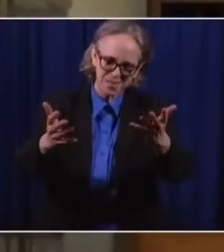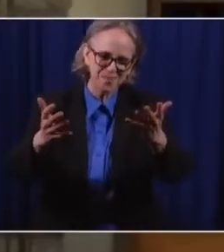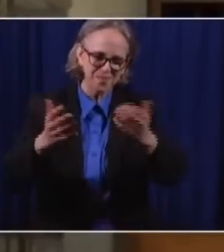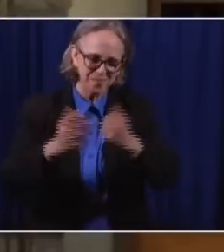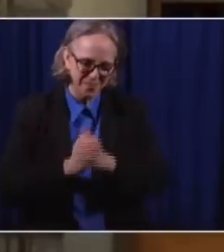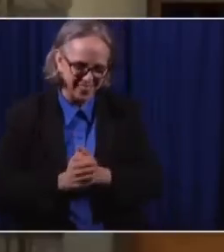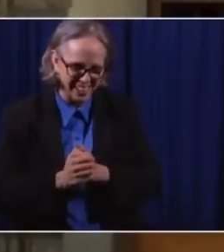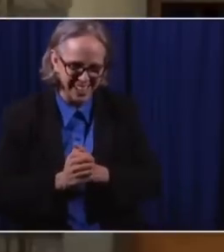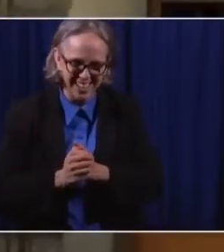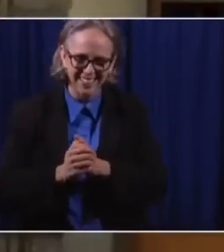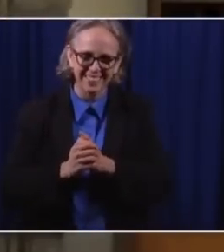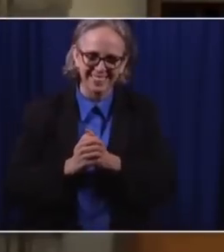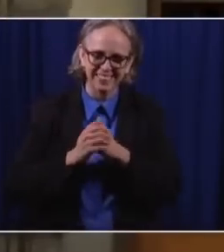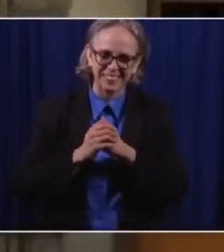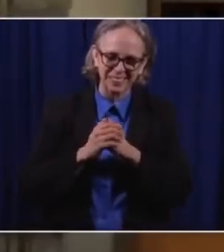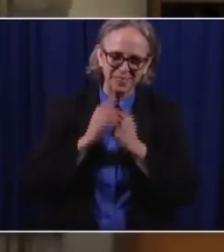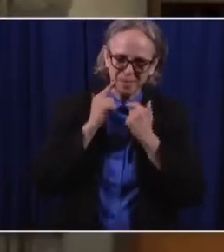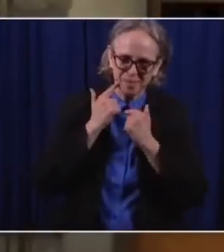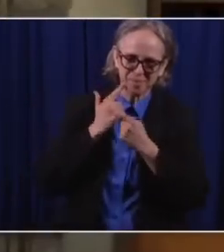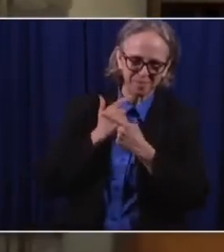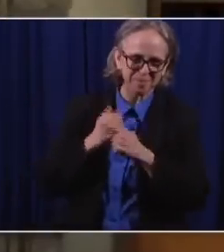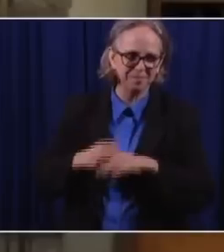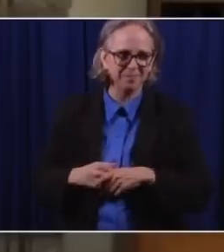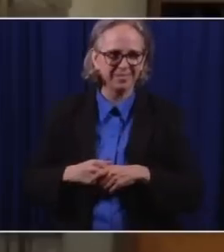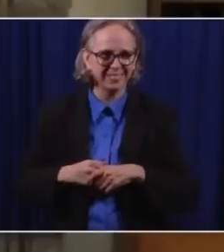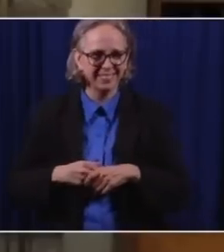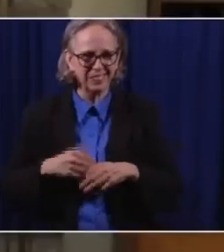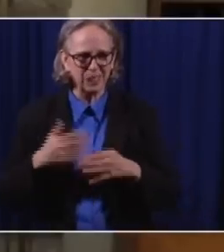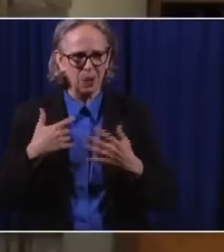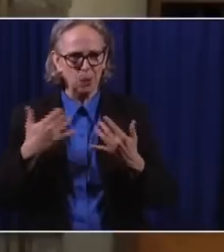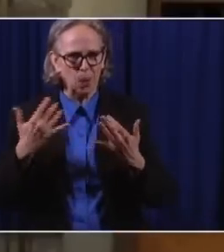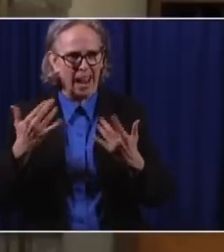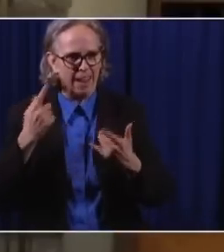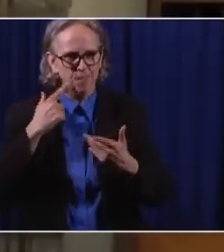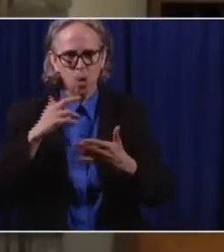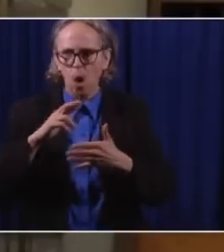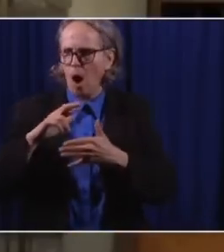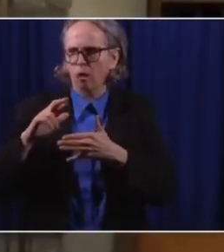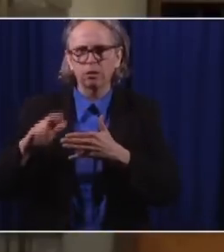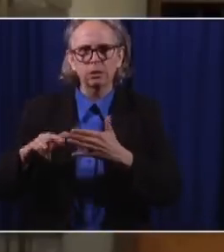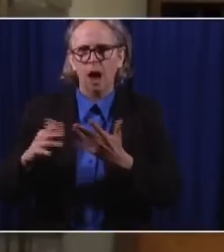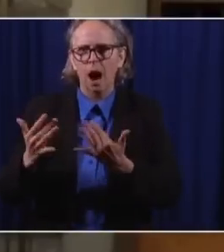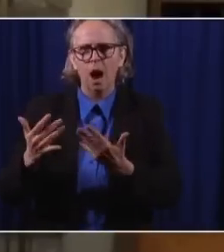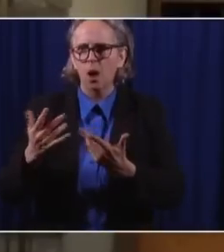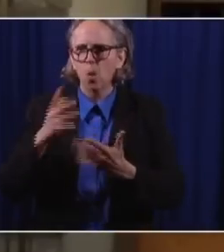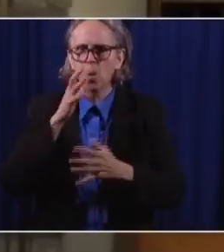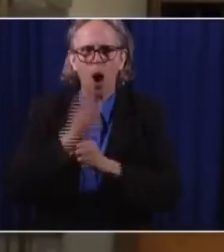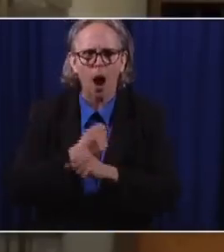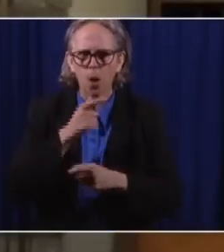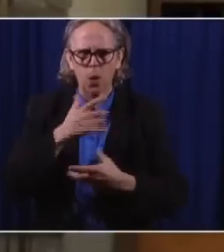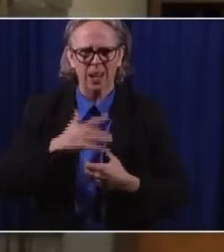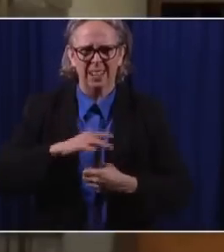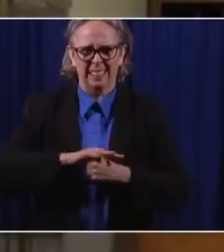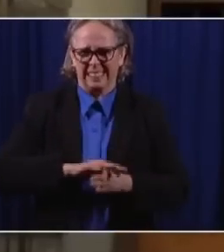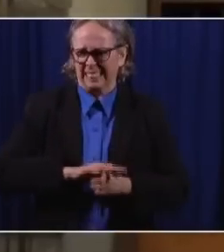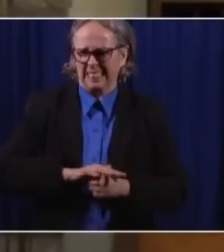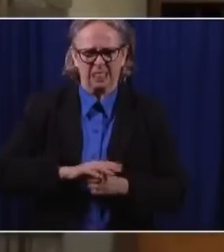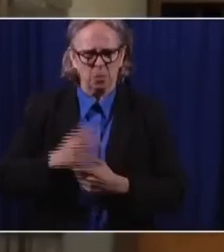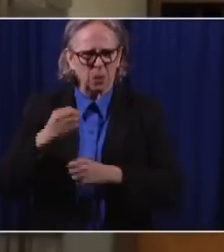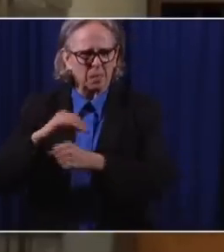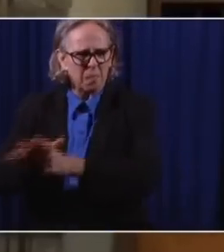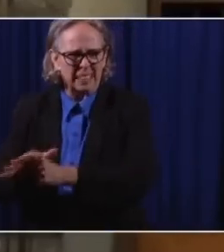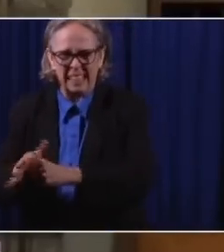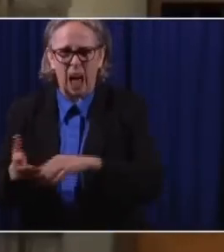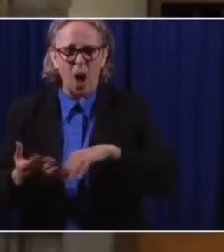kind of tension-filled days, I think, for people, not only because of the pandemic, but because whenever you have uncertainty, there's